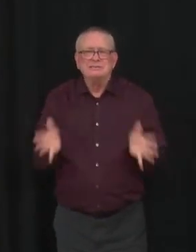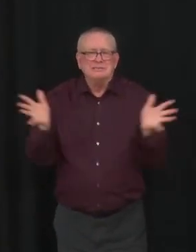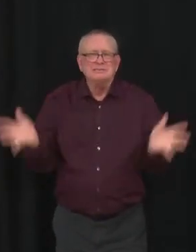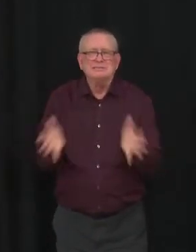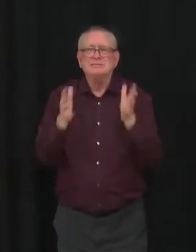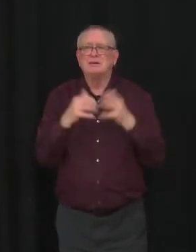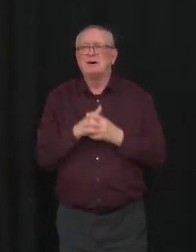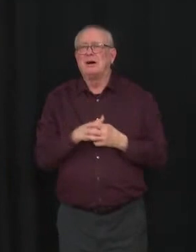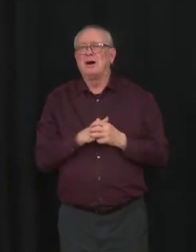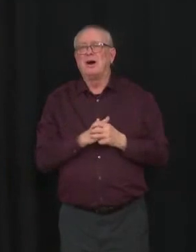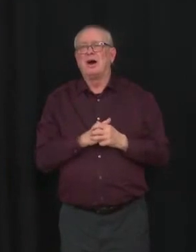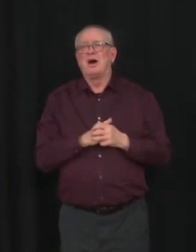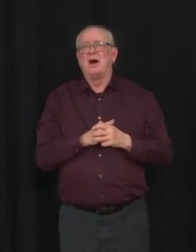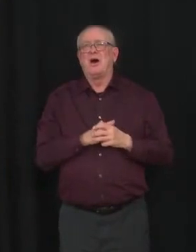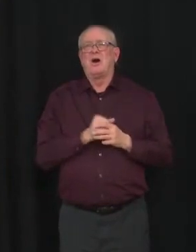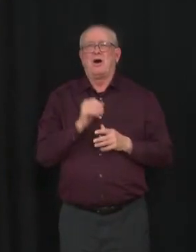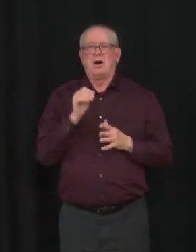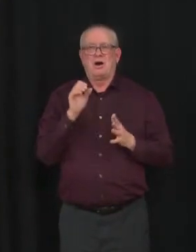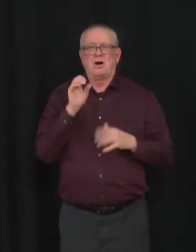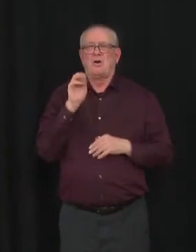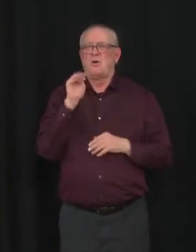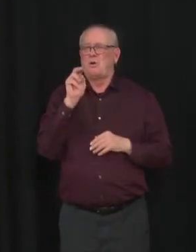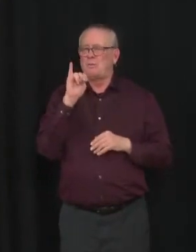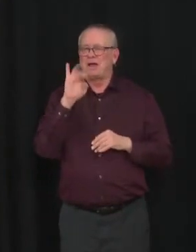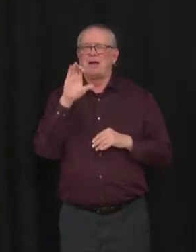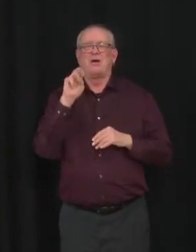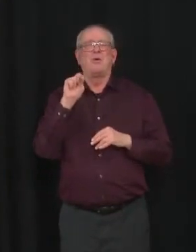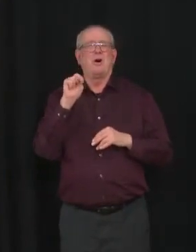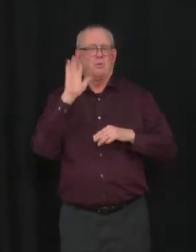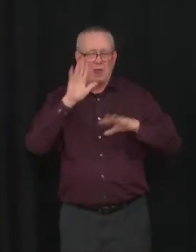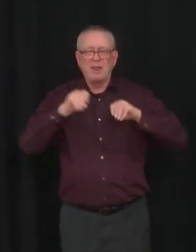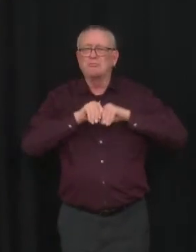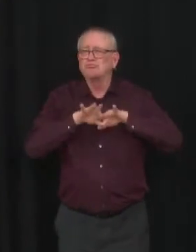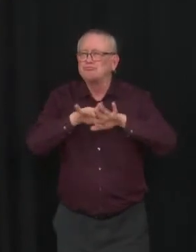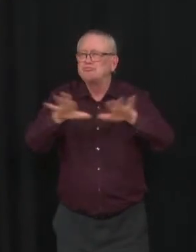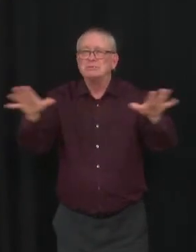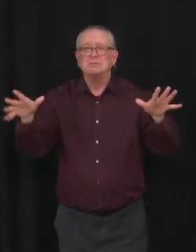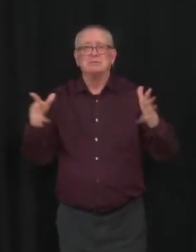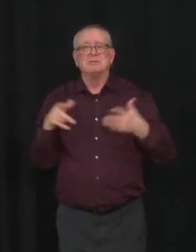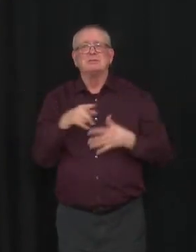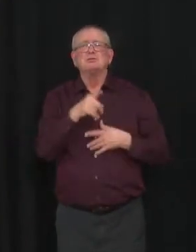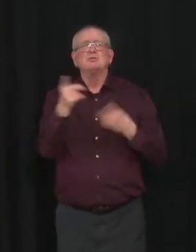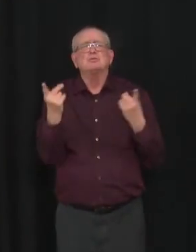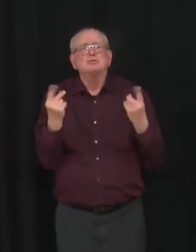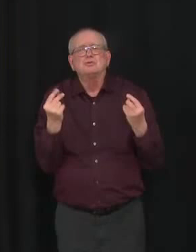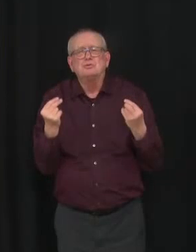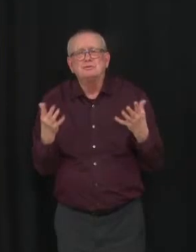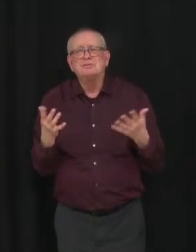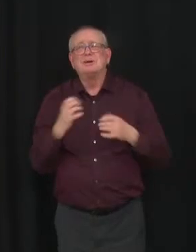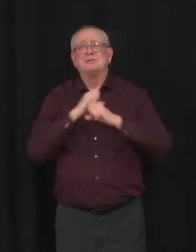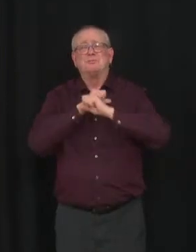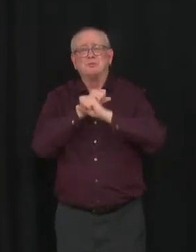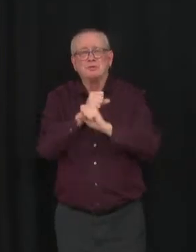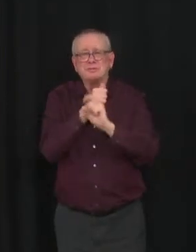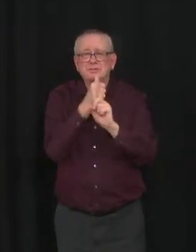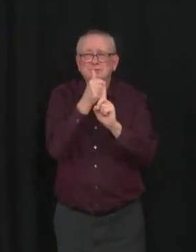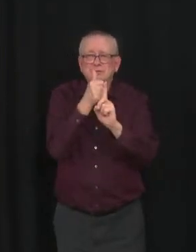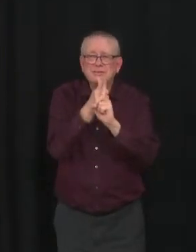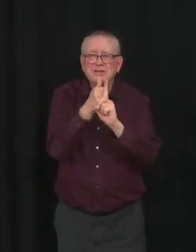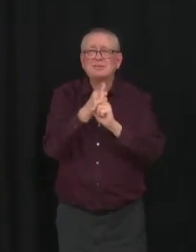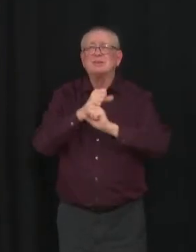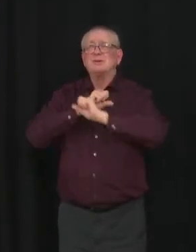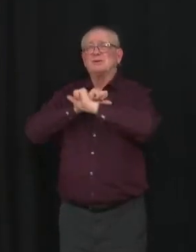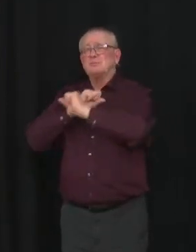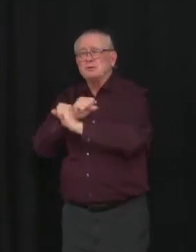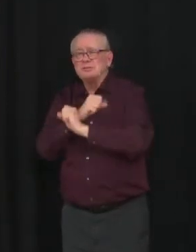through the population. There's one simple thing that people can do to protect themselves and the healthcare system, and that